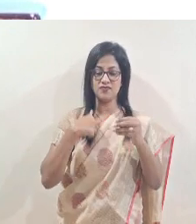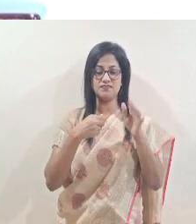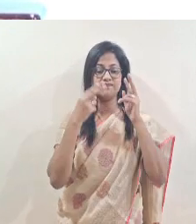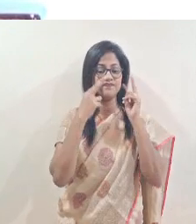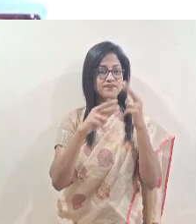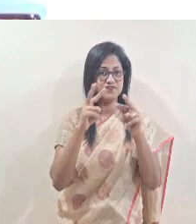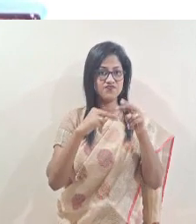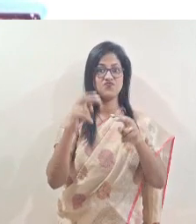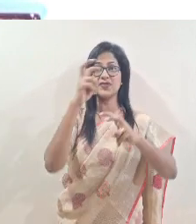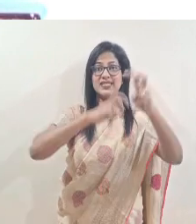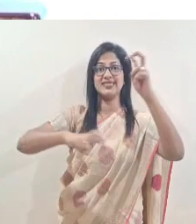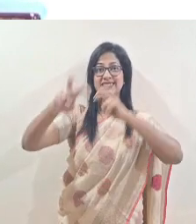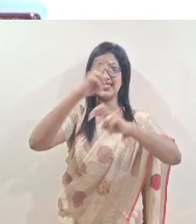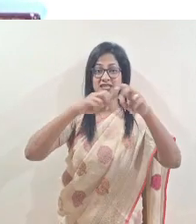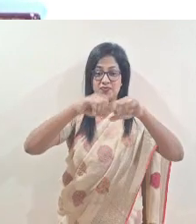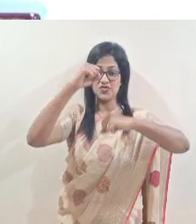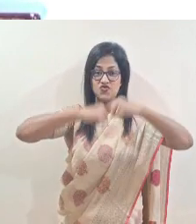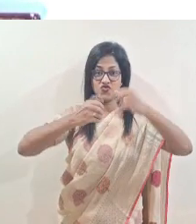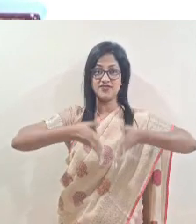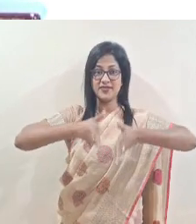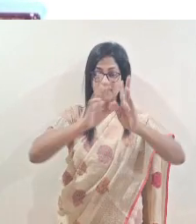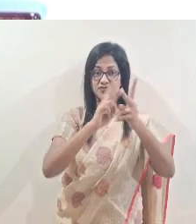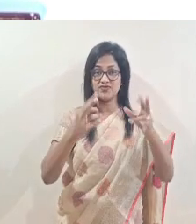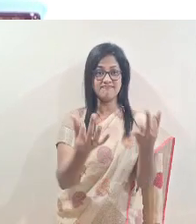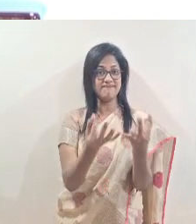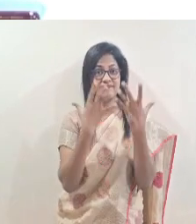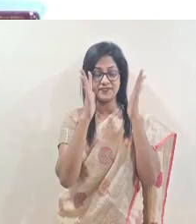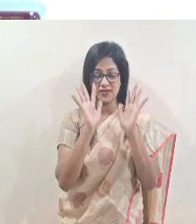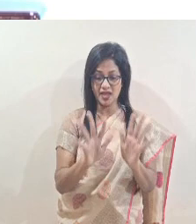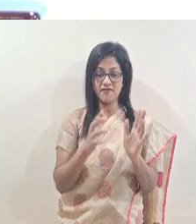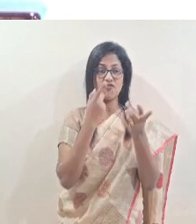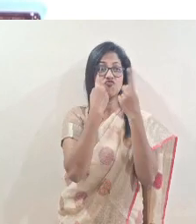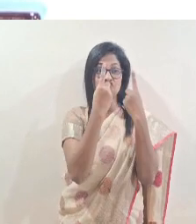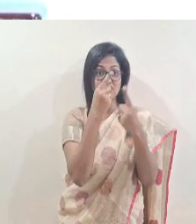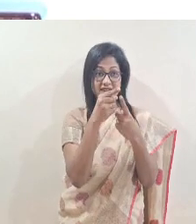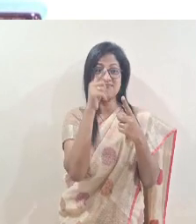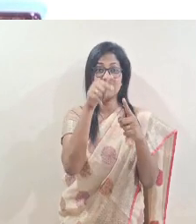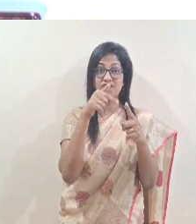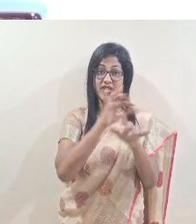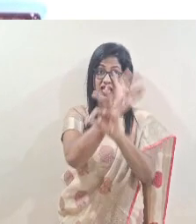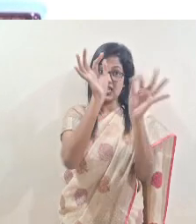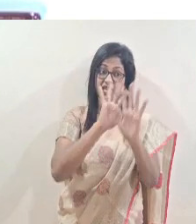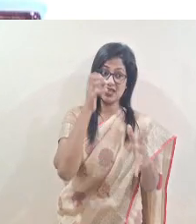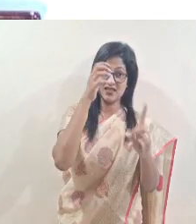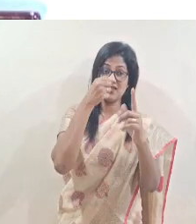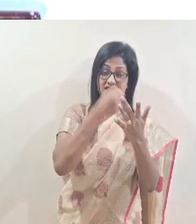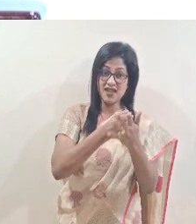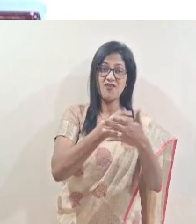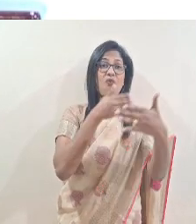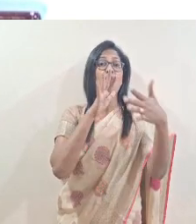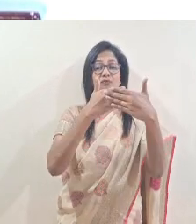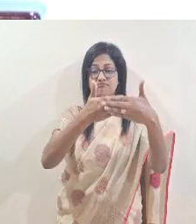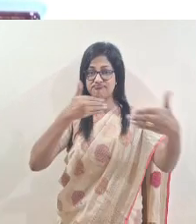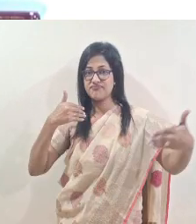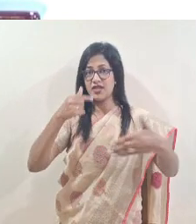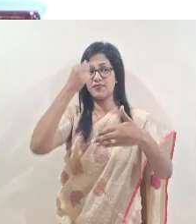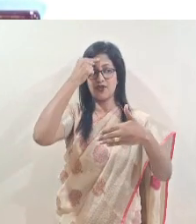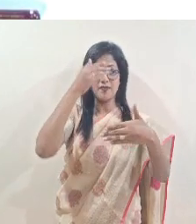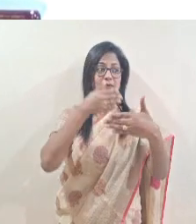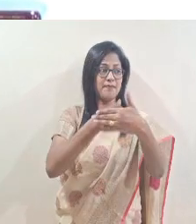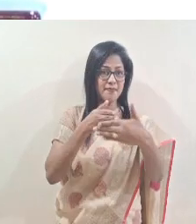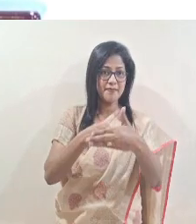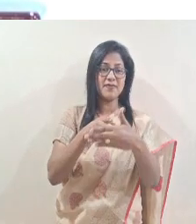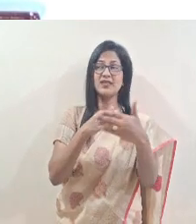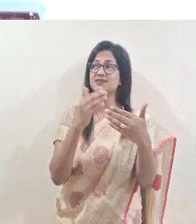resilience of transportation infrastructure in India, and to check whether we are there yet, or what are the gaps and barriers that are preventing us